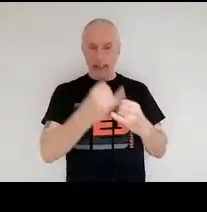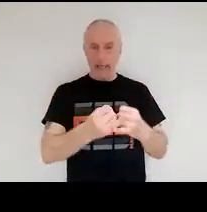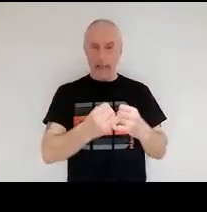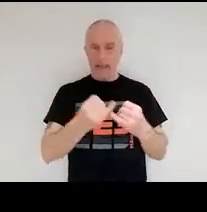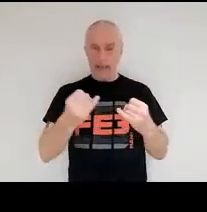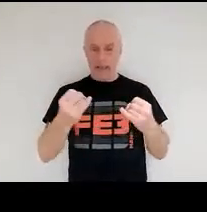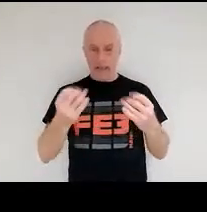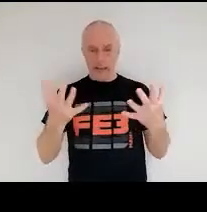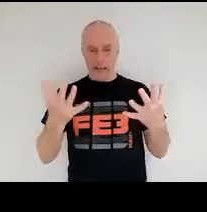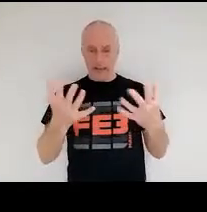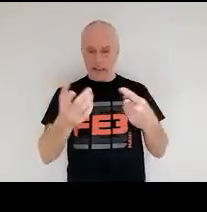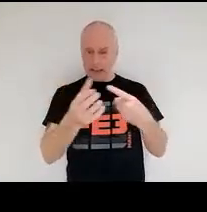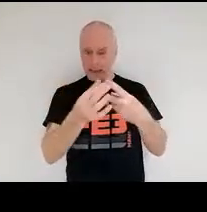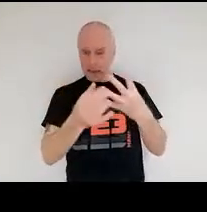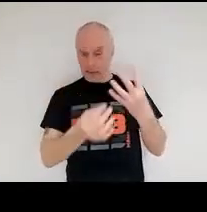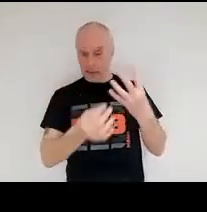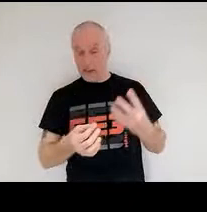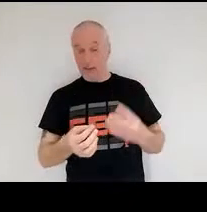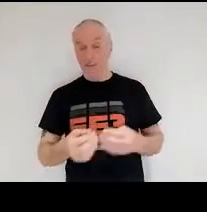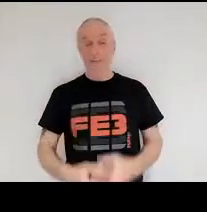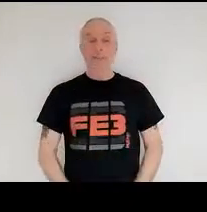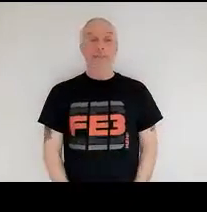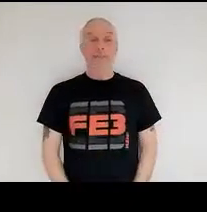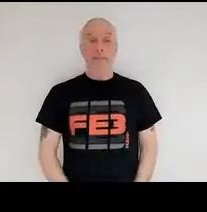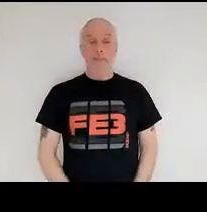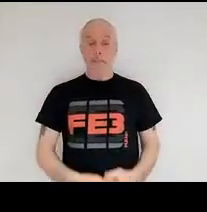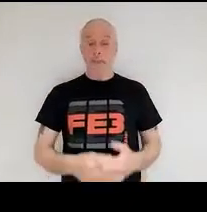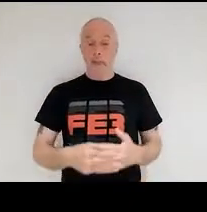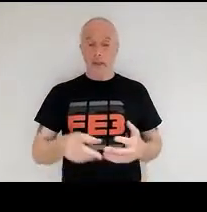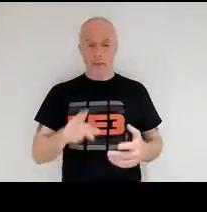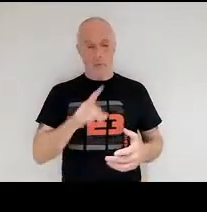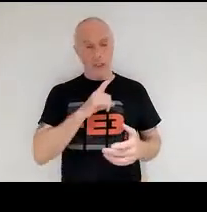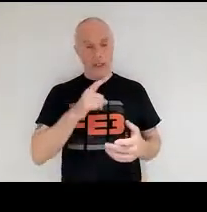had to commission all this work is because quite often